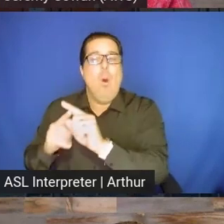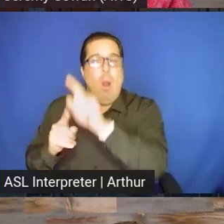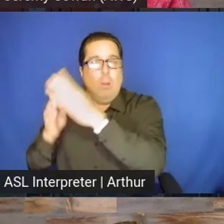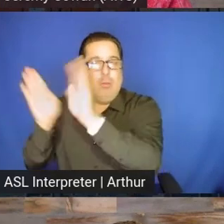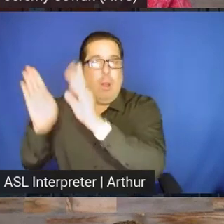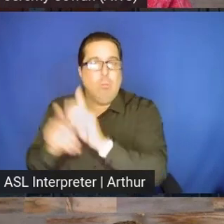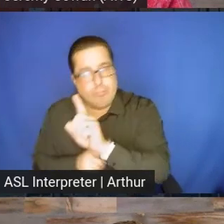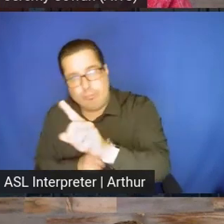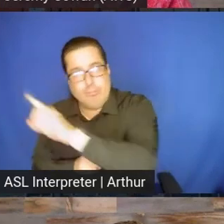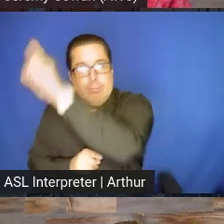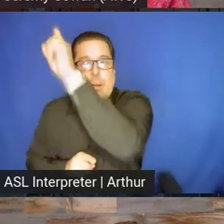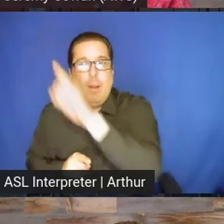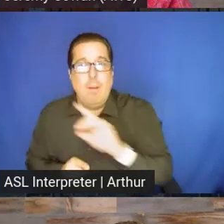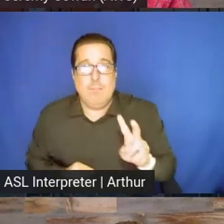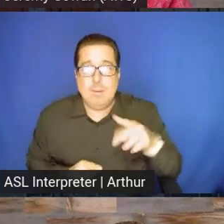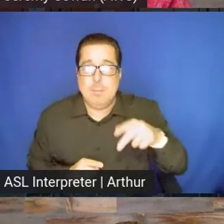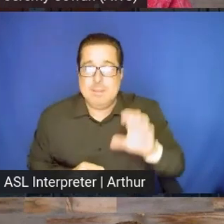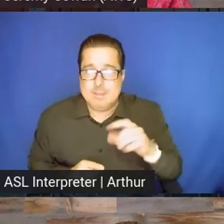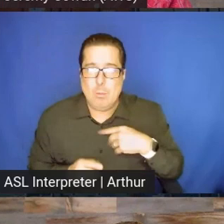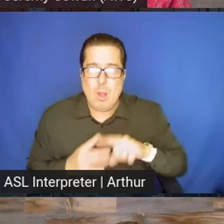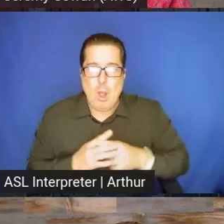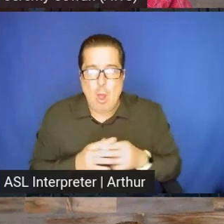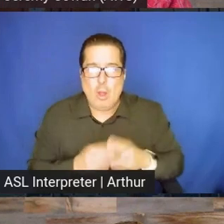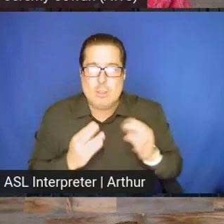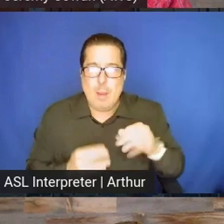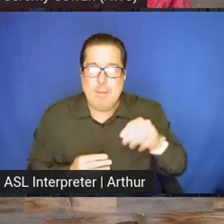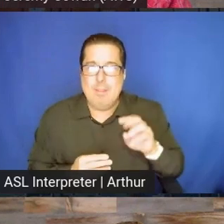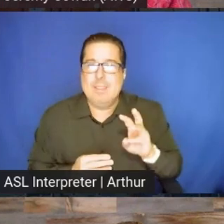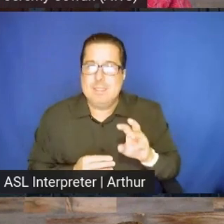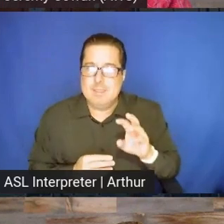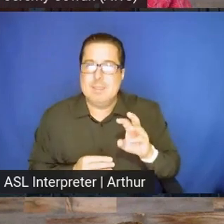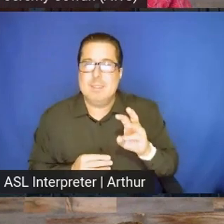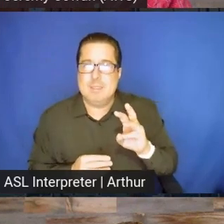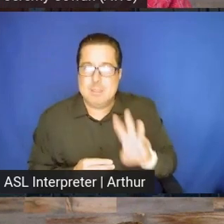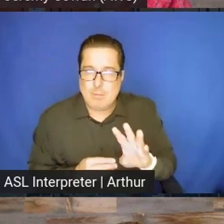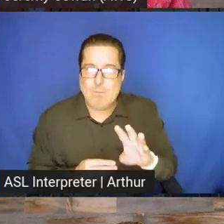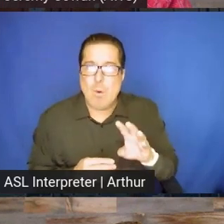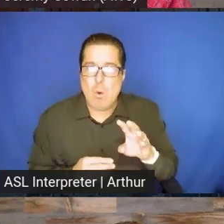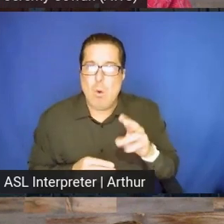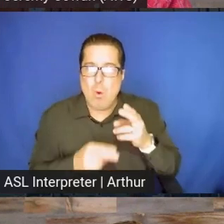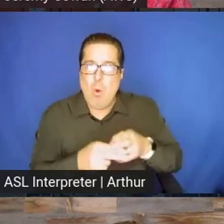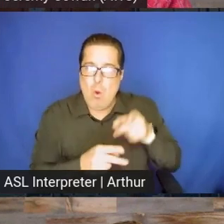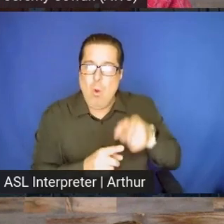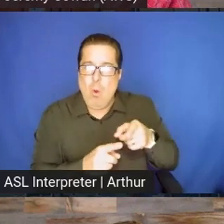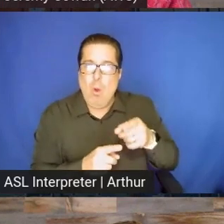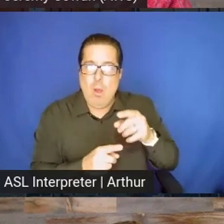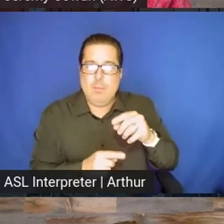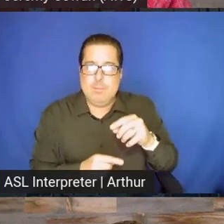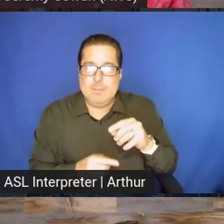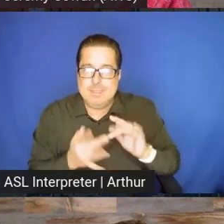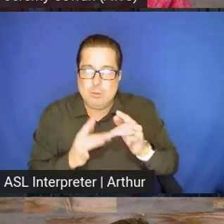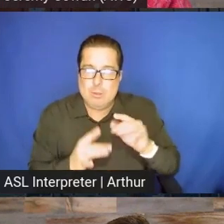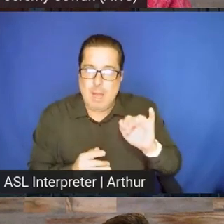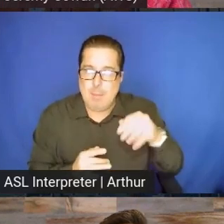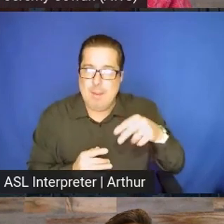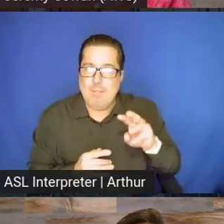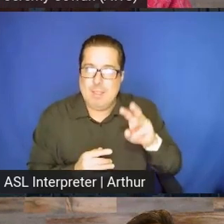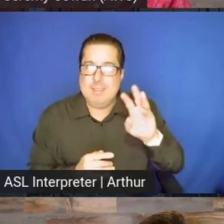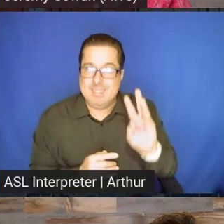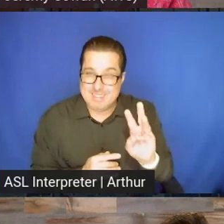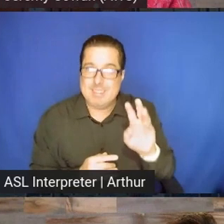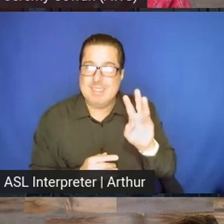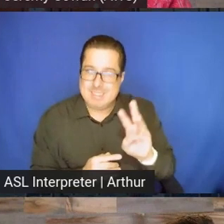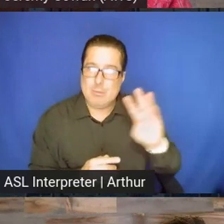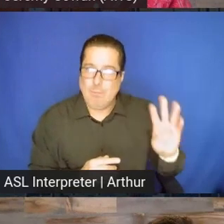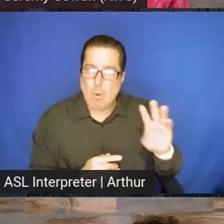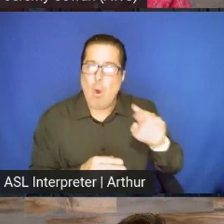VPC recently launched something called as NAT64 and DNS64. We have to implement and use the